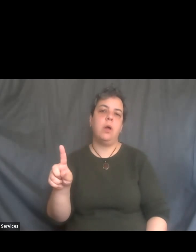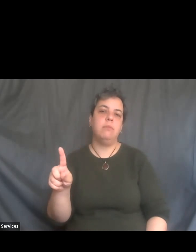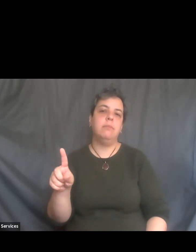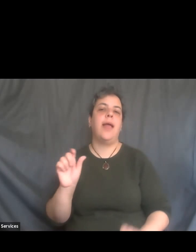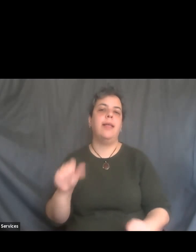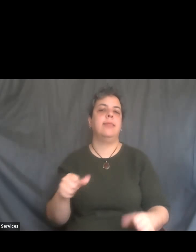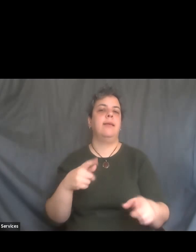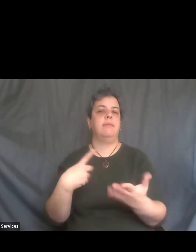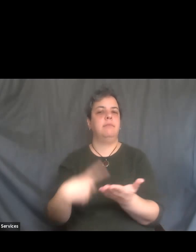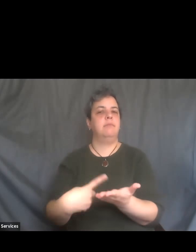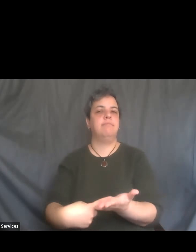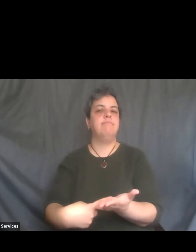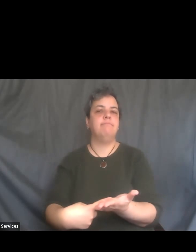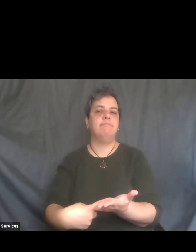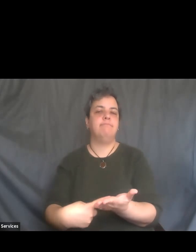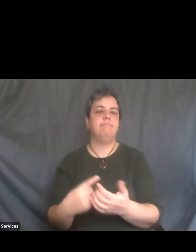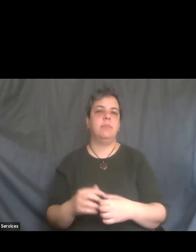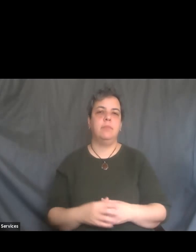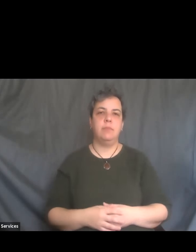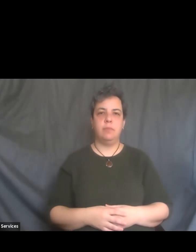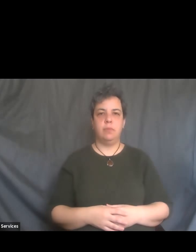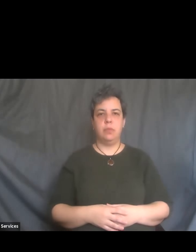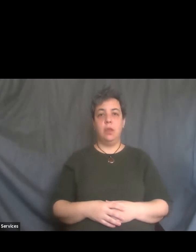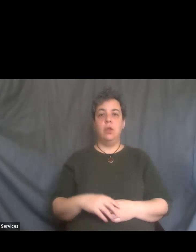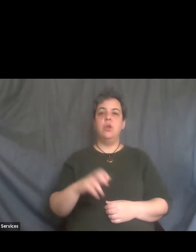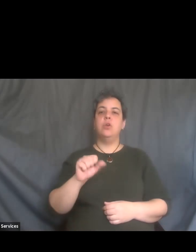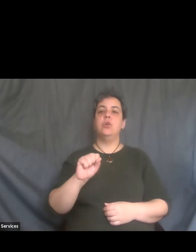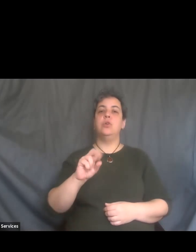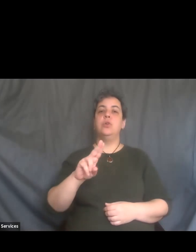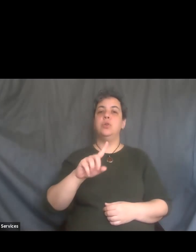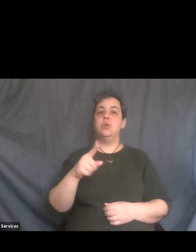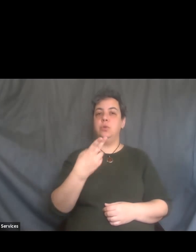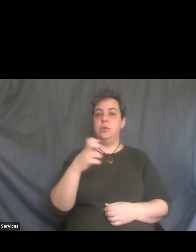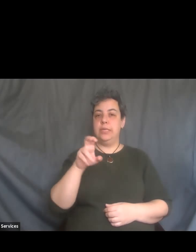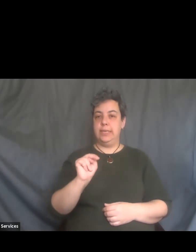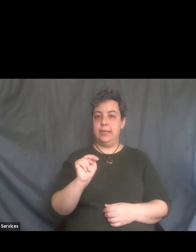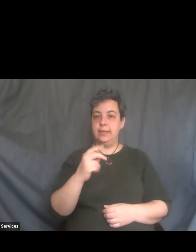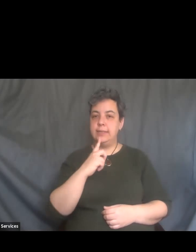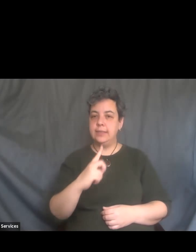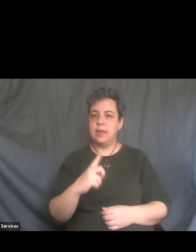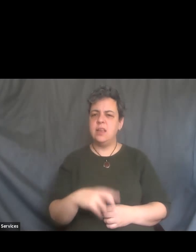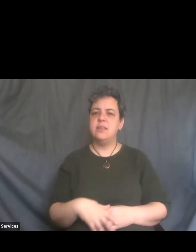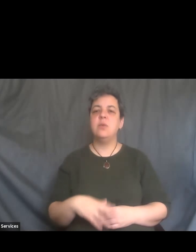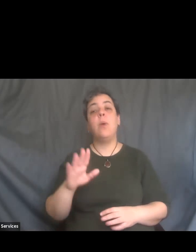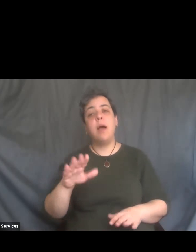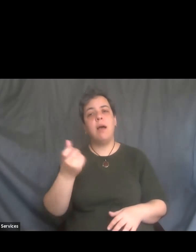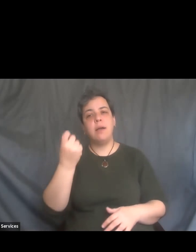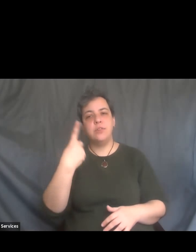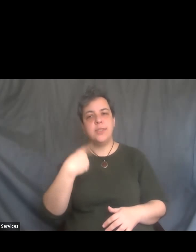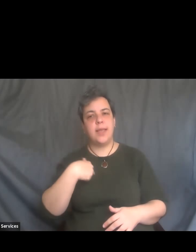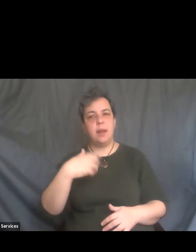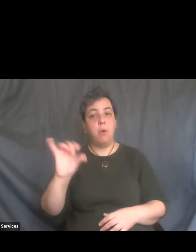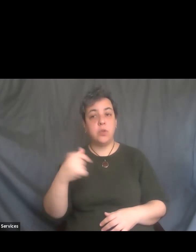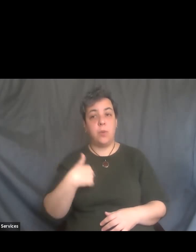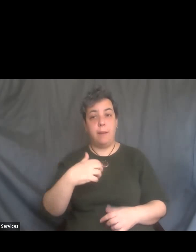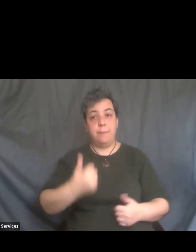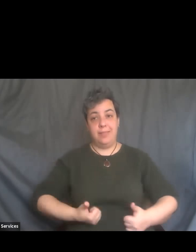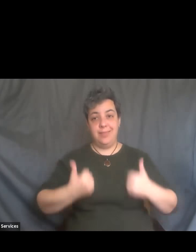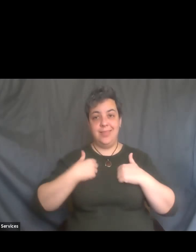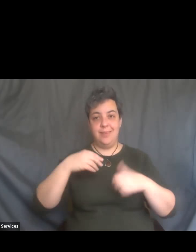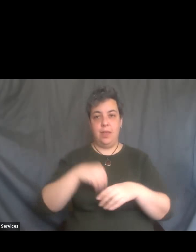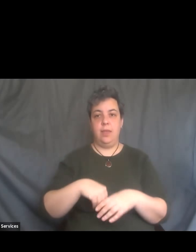So since I'm also living in a senior building, so is it like to prioritize because I'm living in